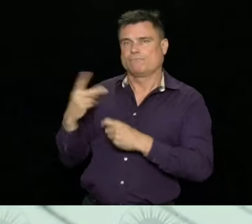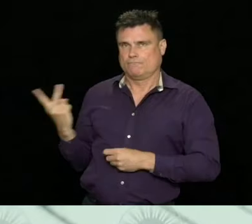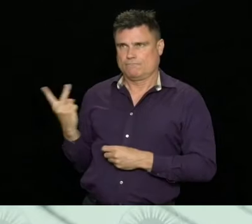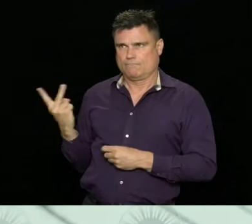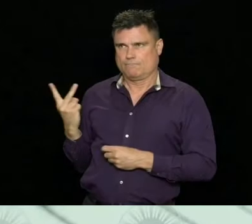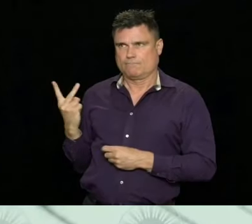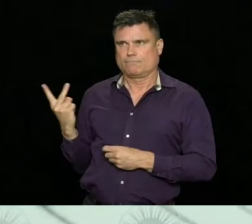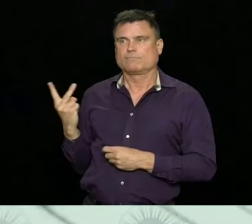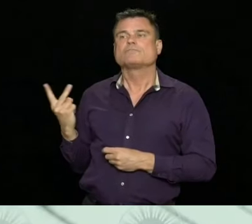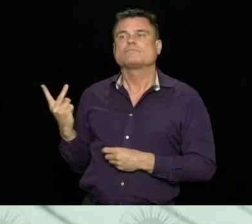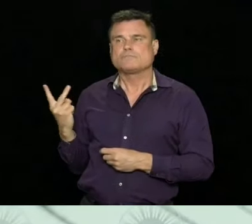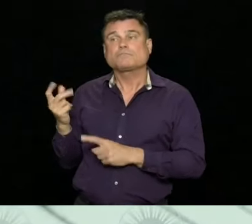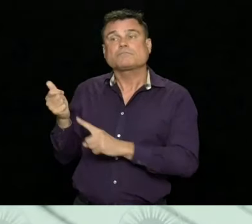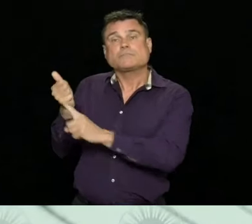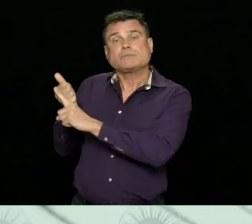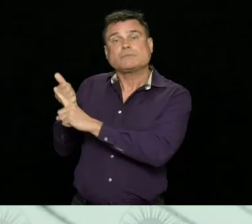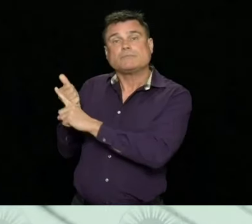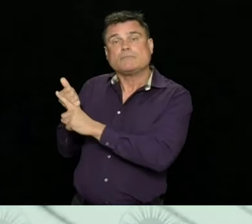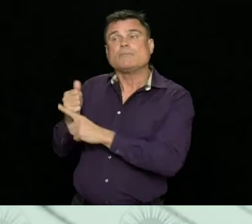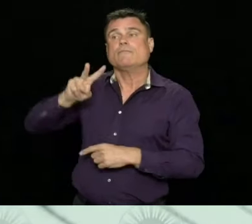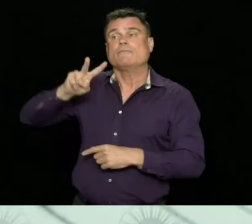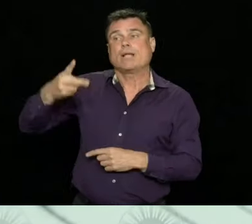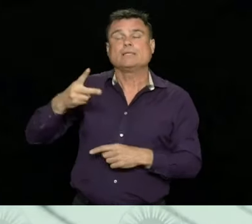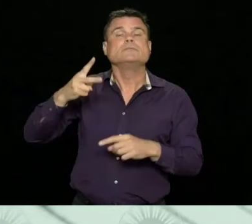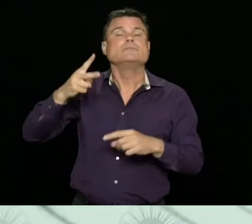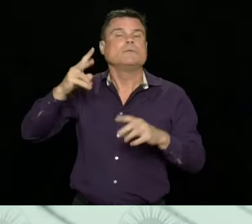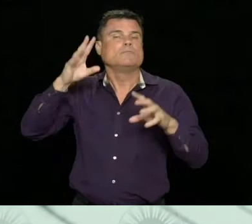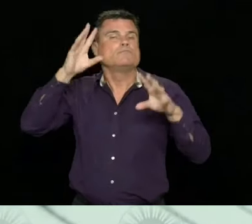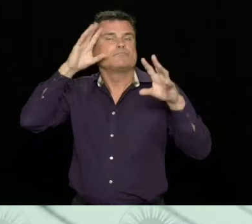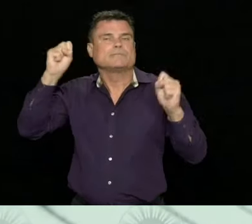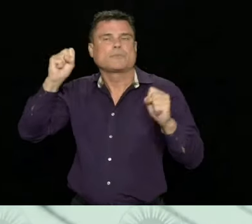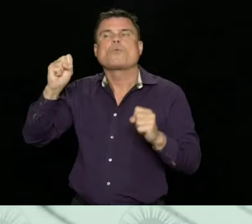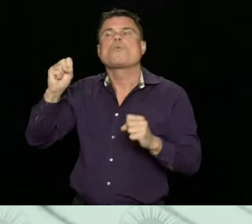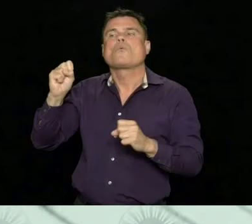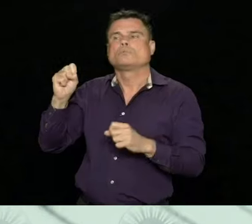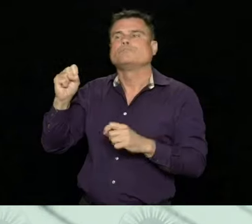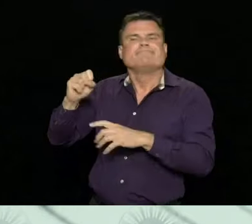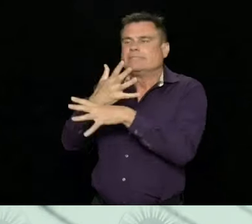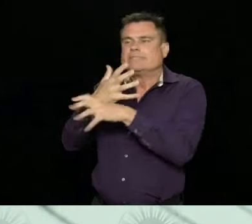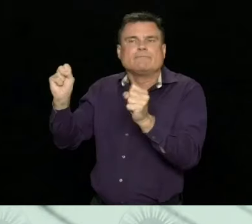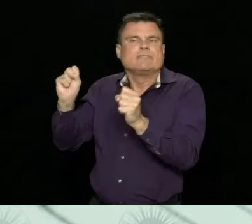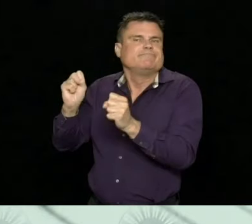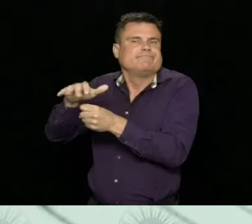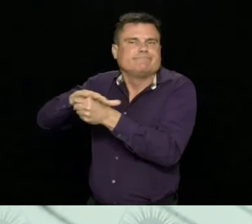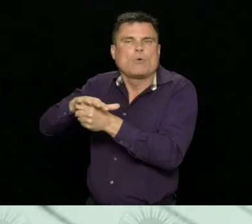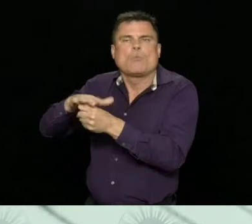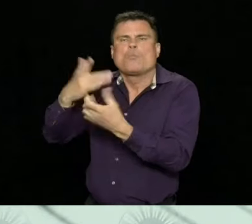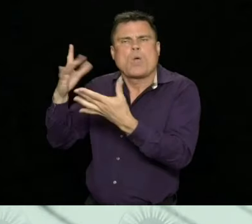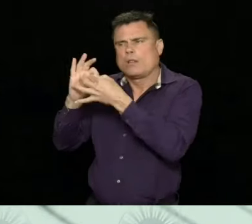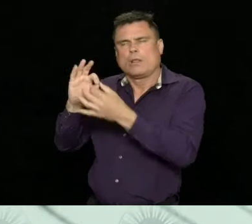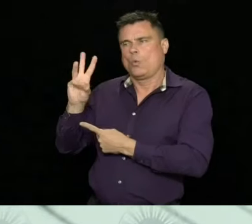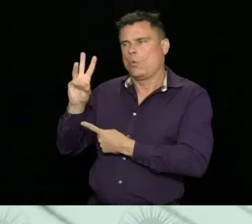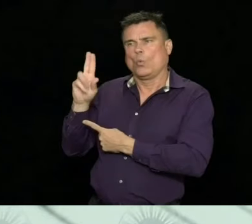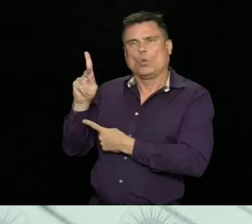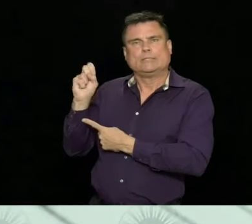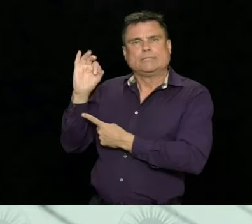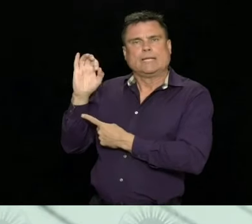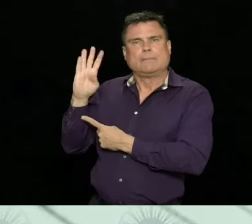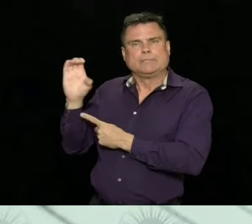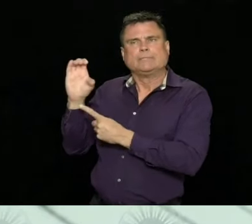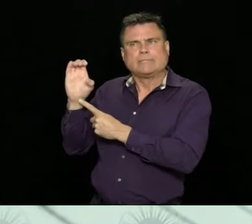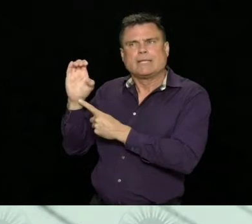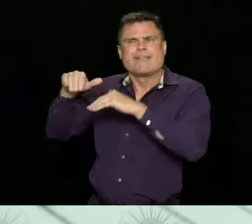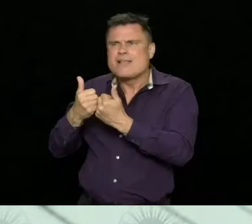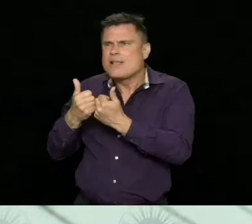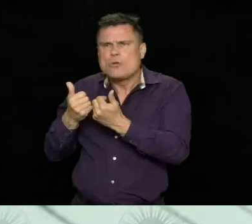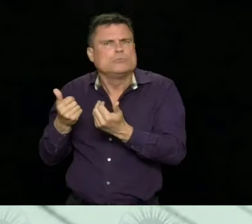WorkSafeBC guidelines. So I encourage you to dial in through the usual government social media channels as we deliver the